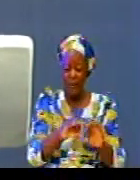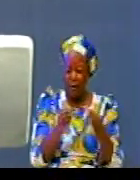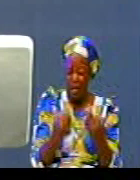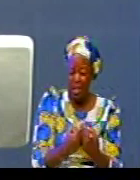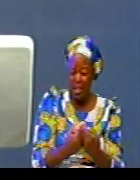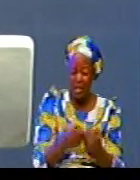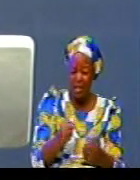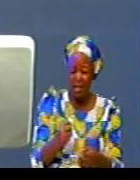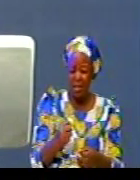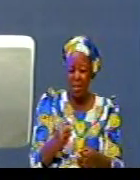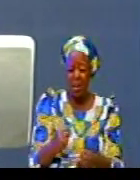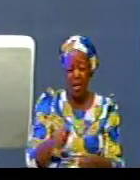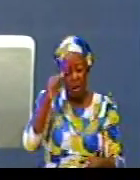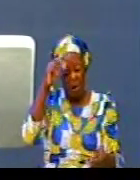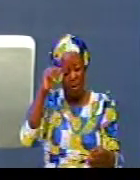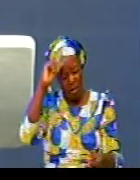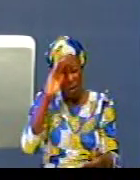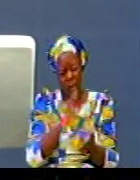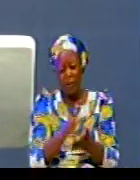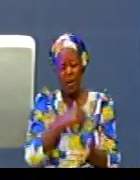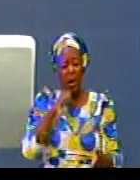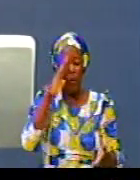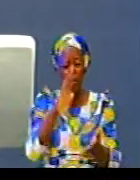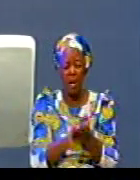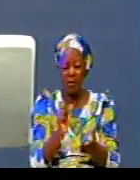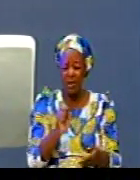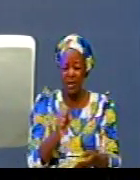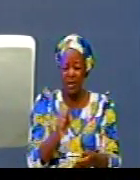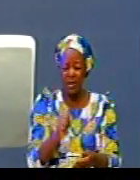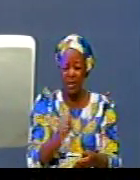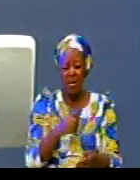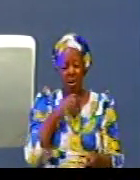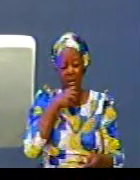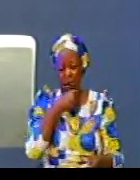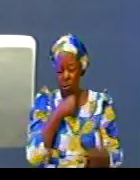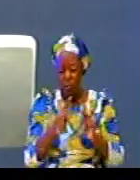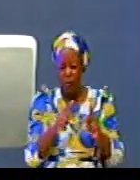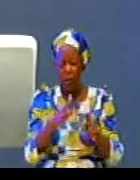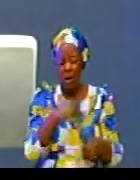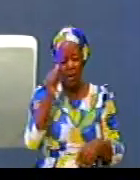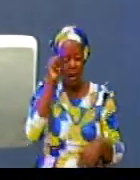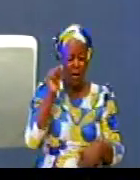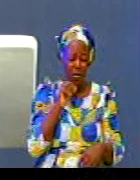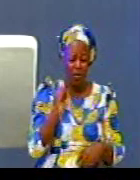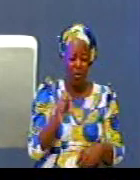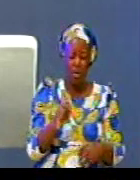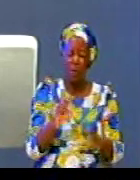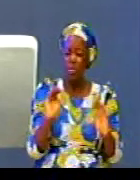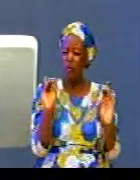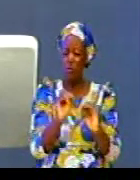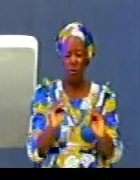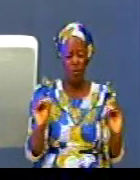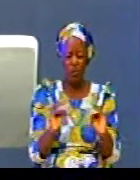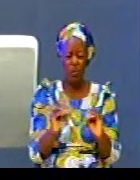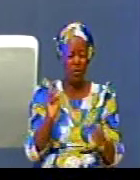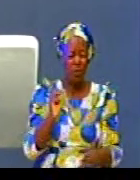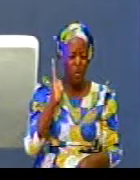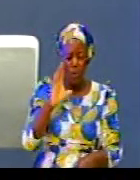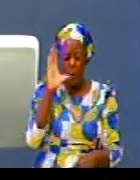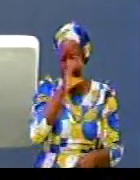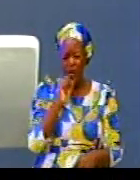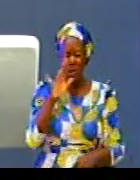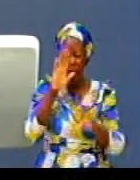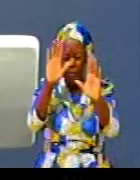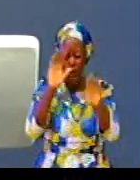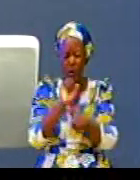adult, the families, husbands and wives, elderly people, senior